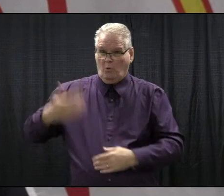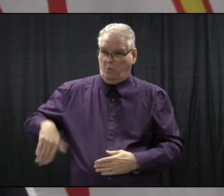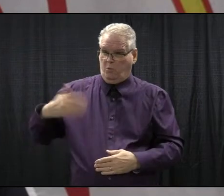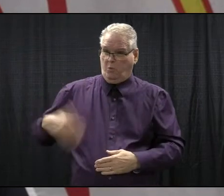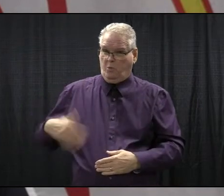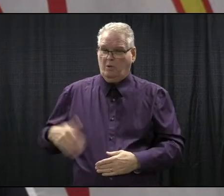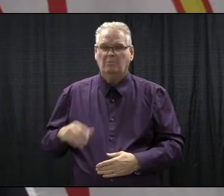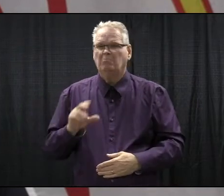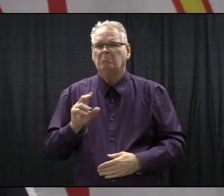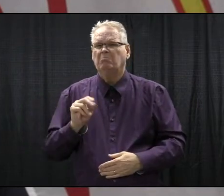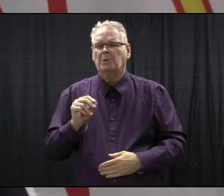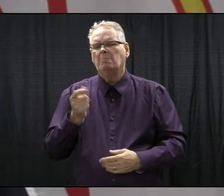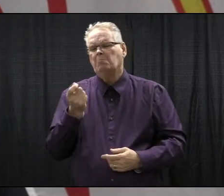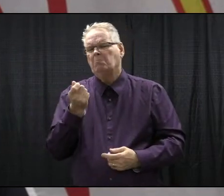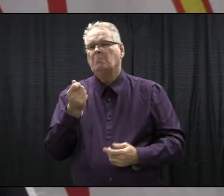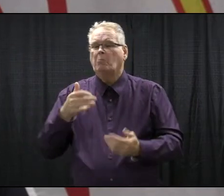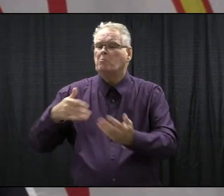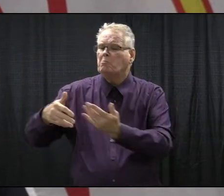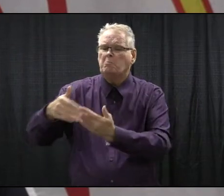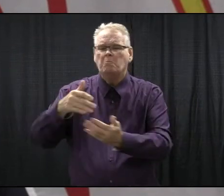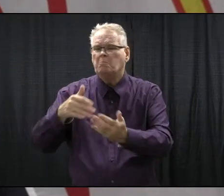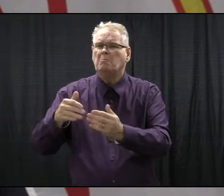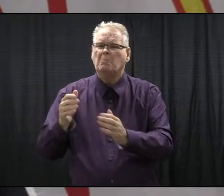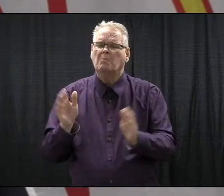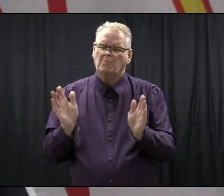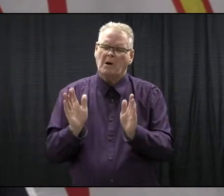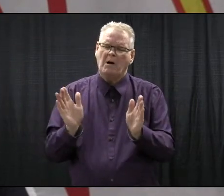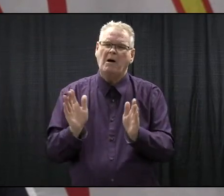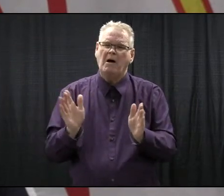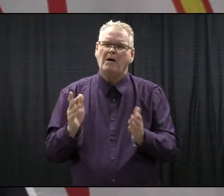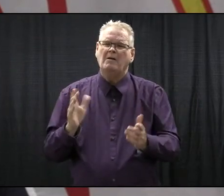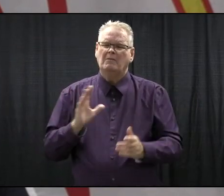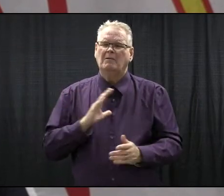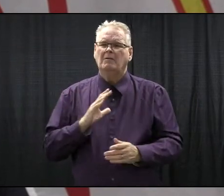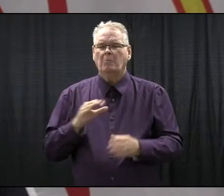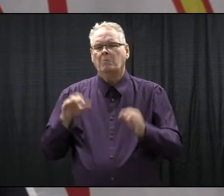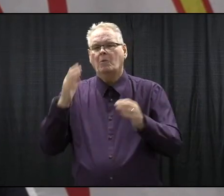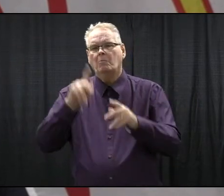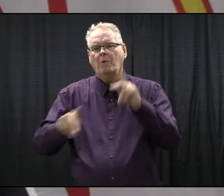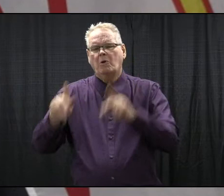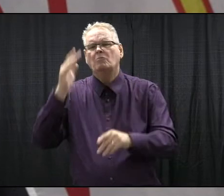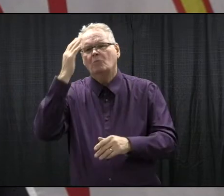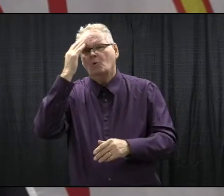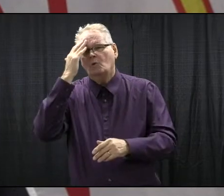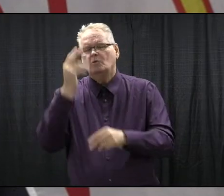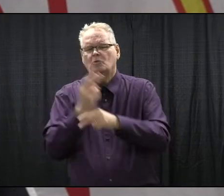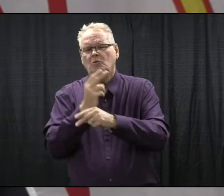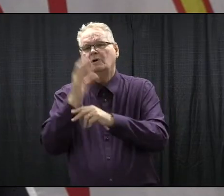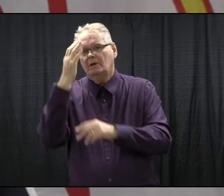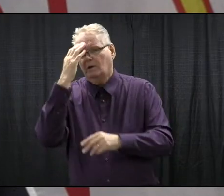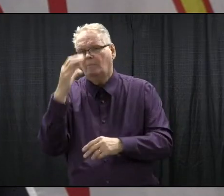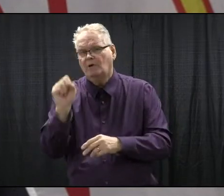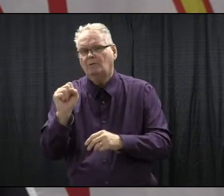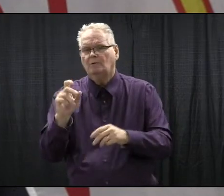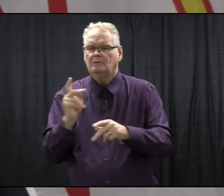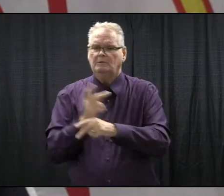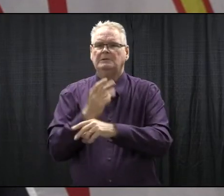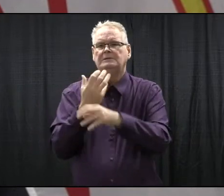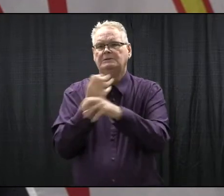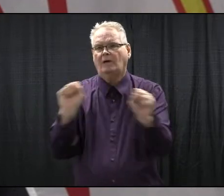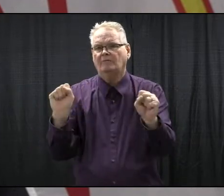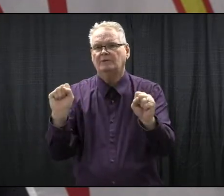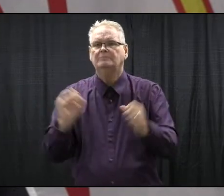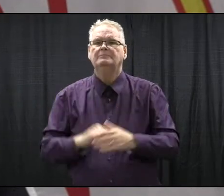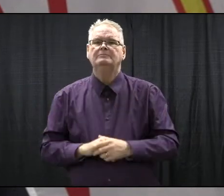that people would be able to comply with that. So, we're going to keep a close eye on things. Obviously, this is all depends on